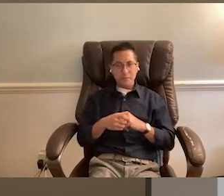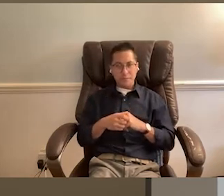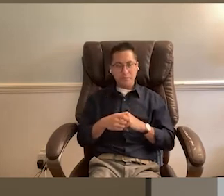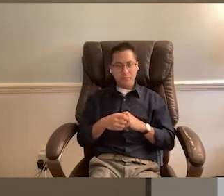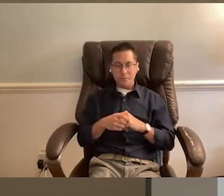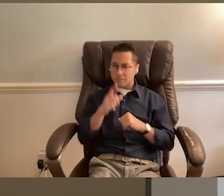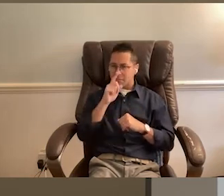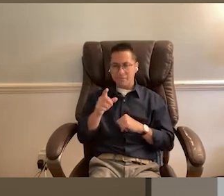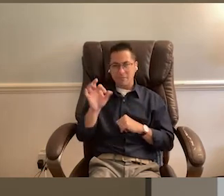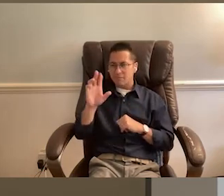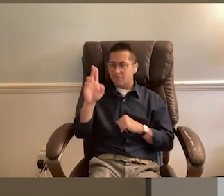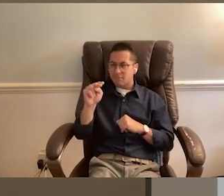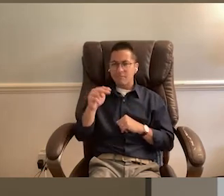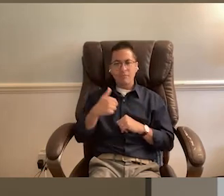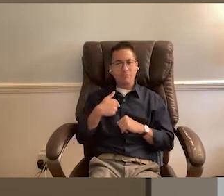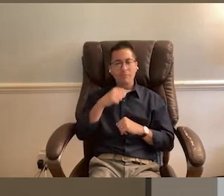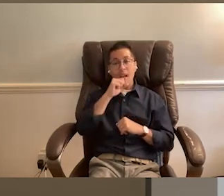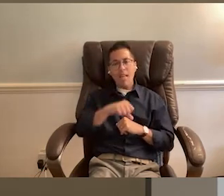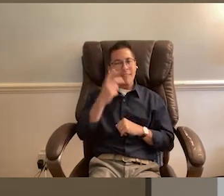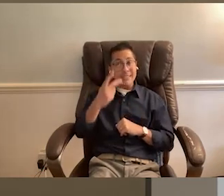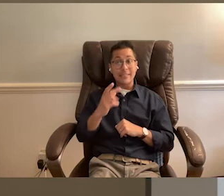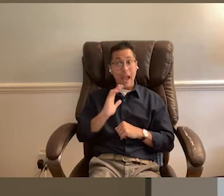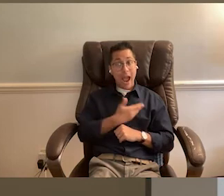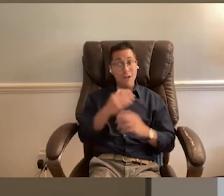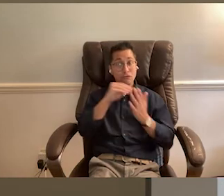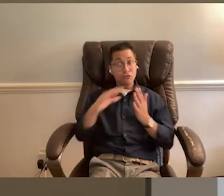I'm like, as soon as you are licensed, I'm sending everyone to you.